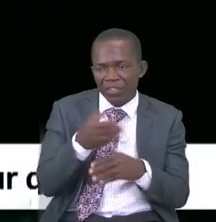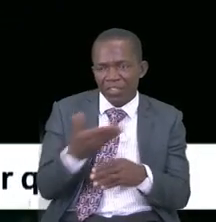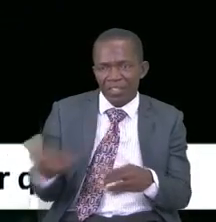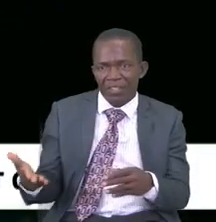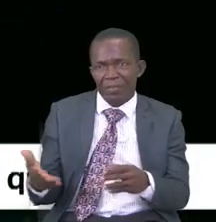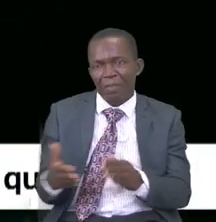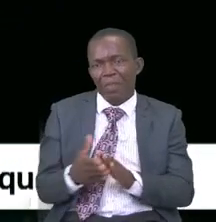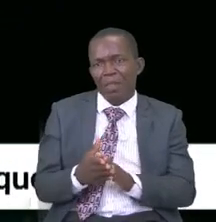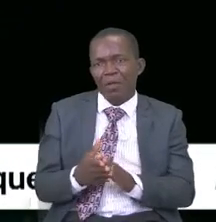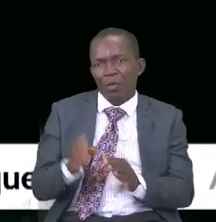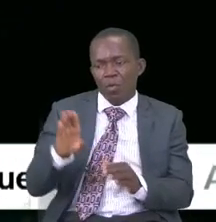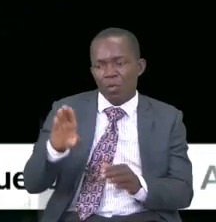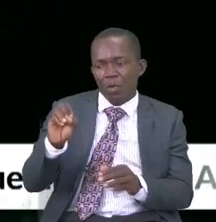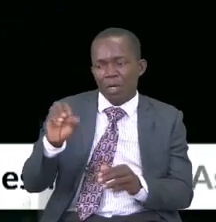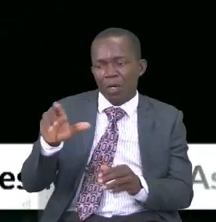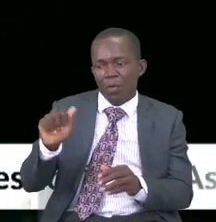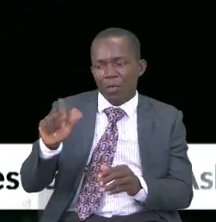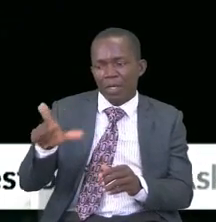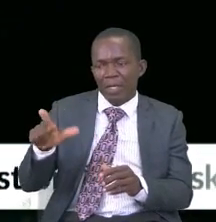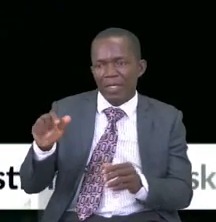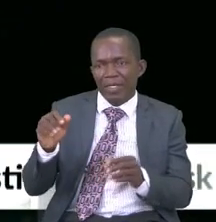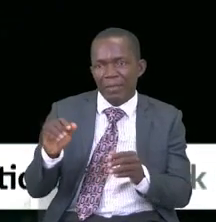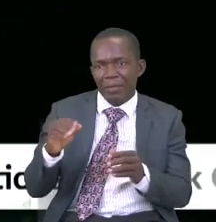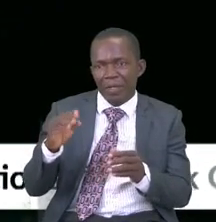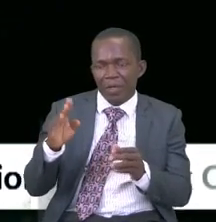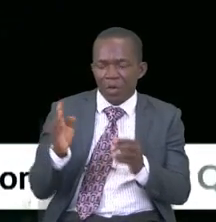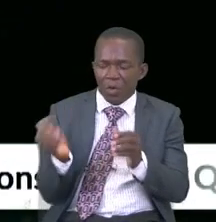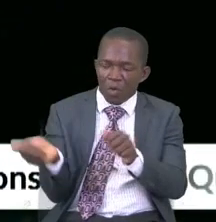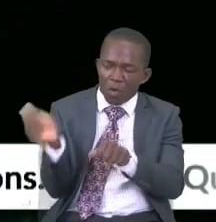Coca-colonization, alternatively,